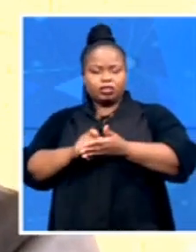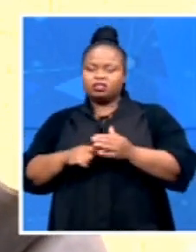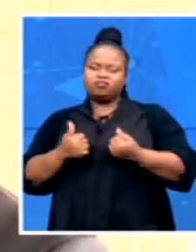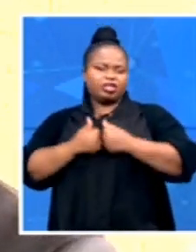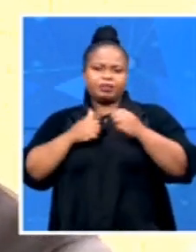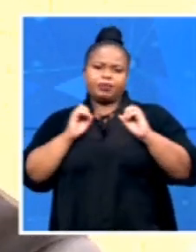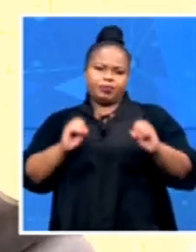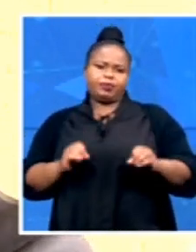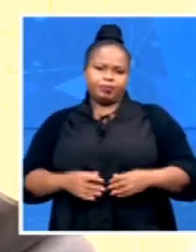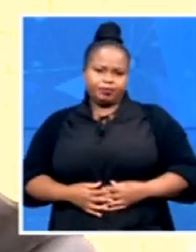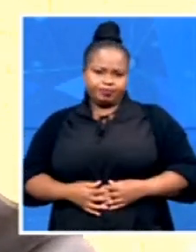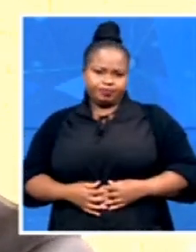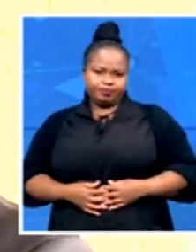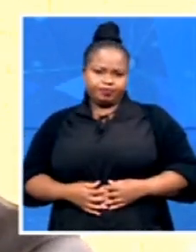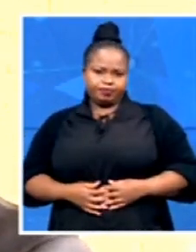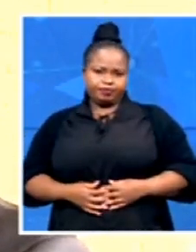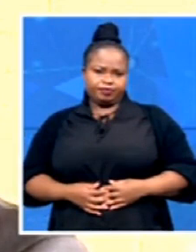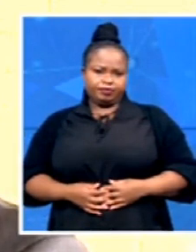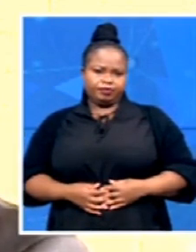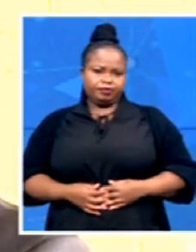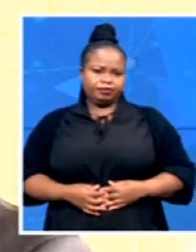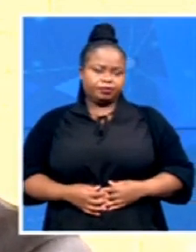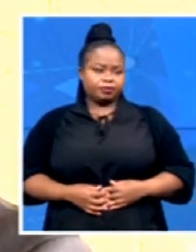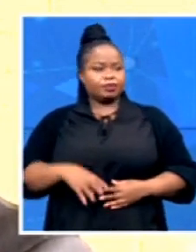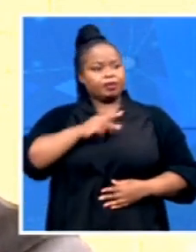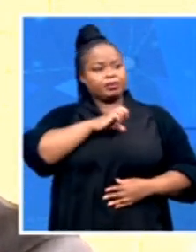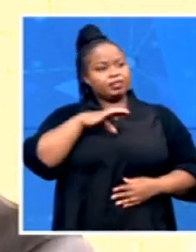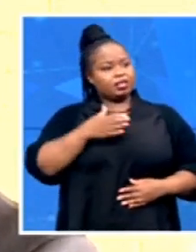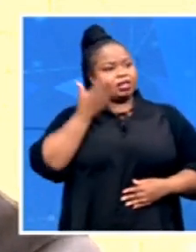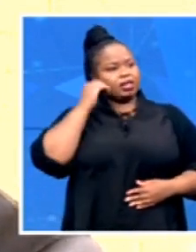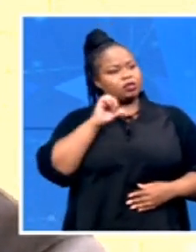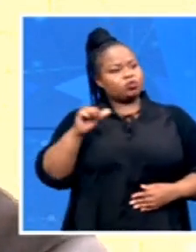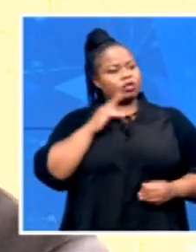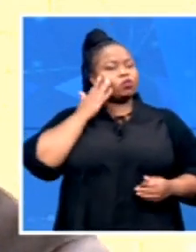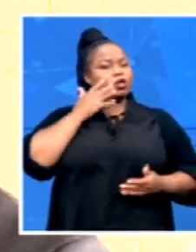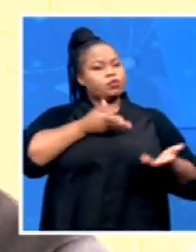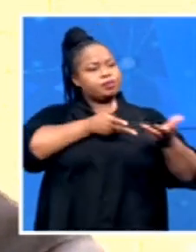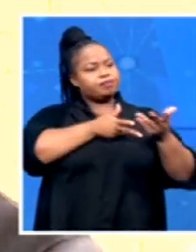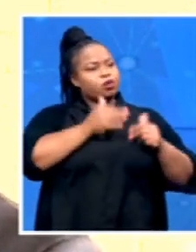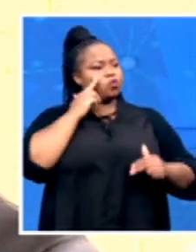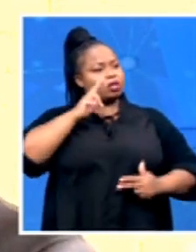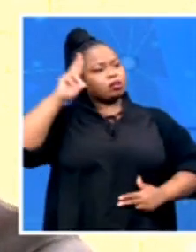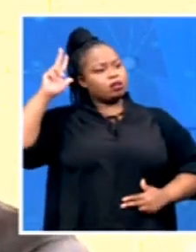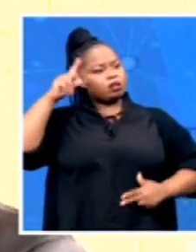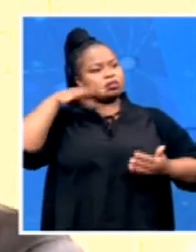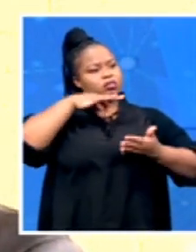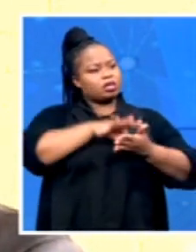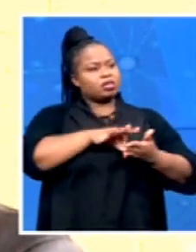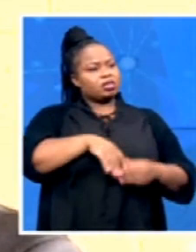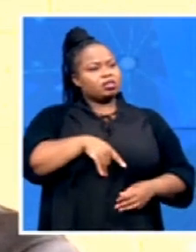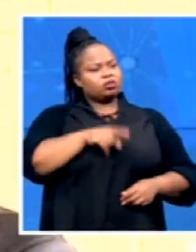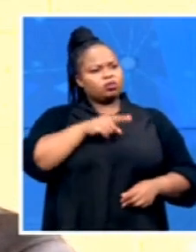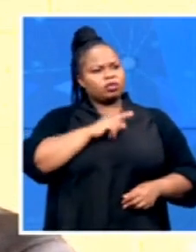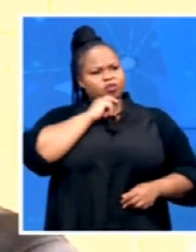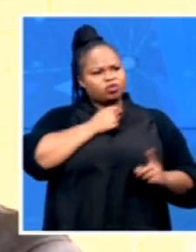now, MEC, last week when you spoke during the pledge signing ceremony that we had in Lamontville, you mentioned that you're going to issue a notice, a